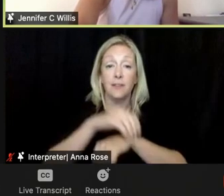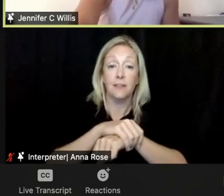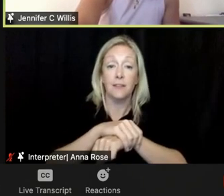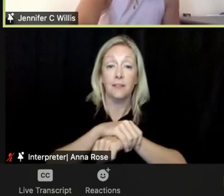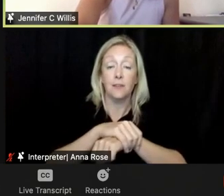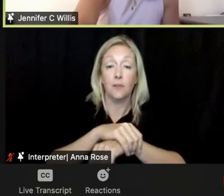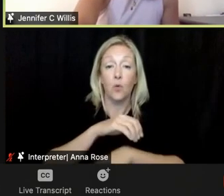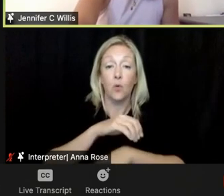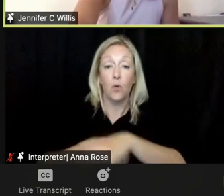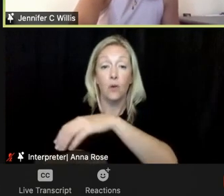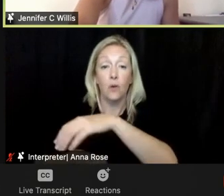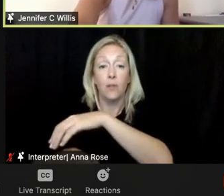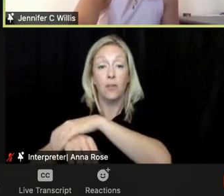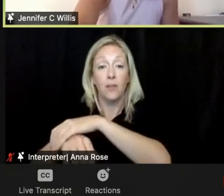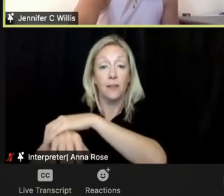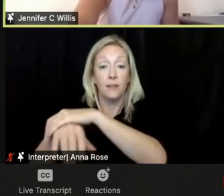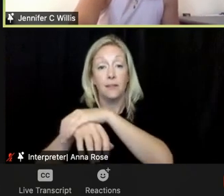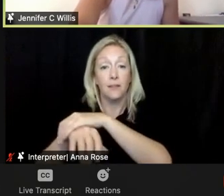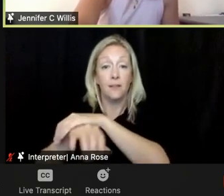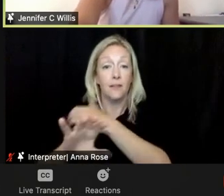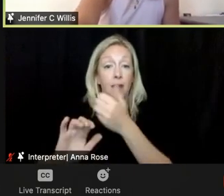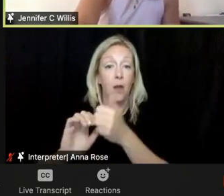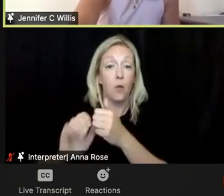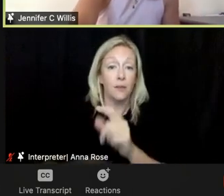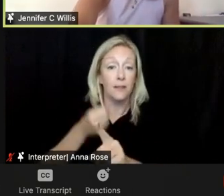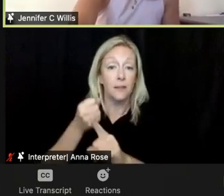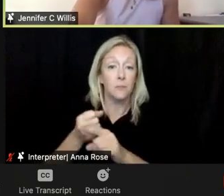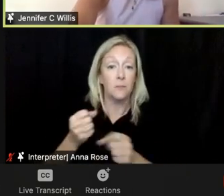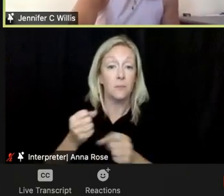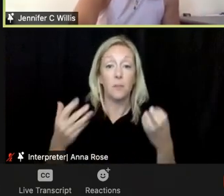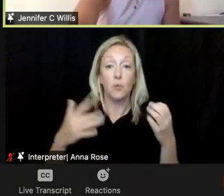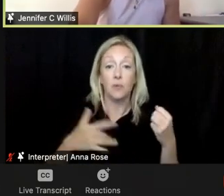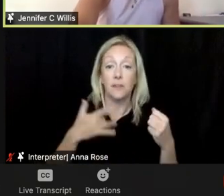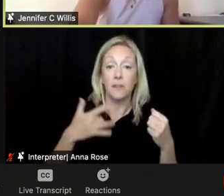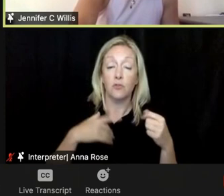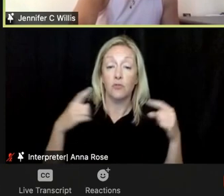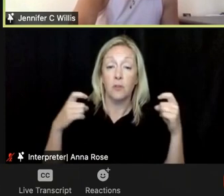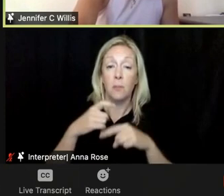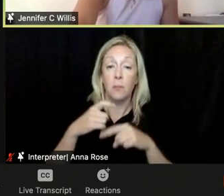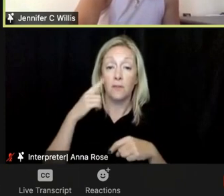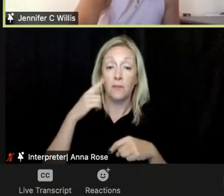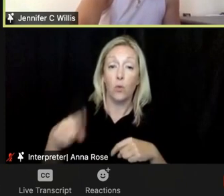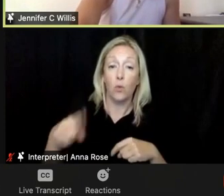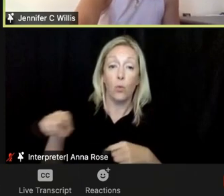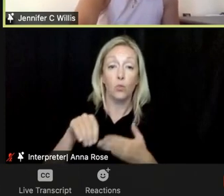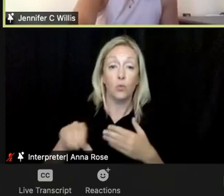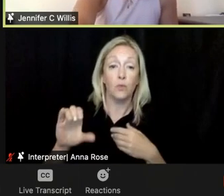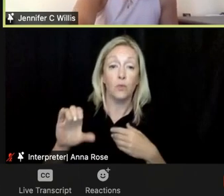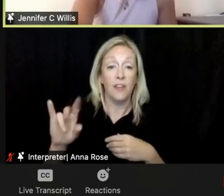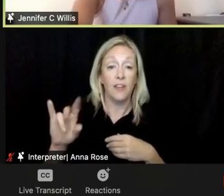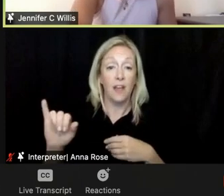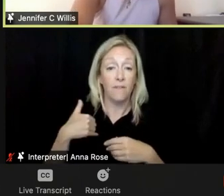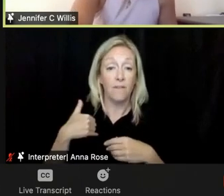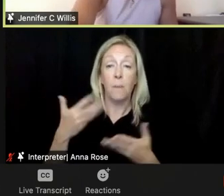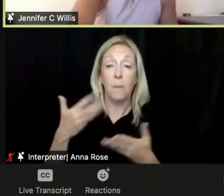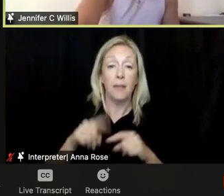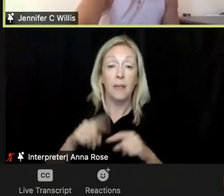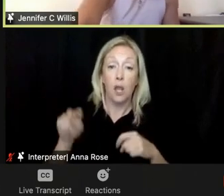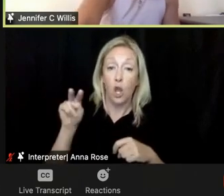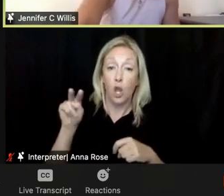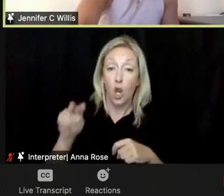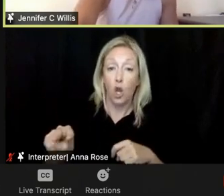impact that multisensory complexity for our students with CDI? Who maybe can't handle looking and having